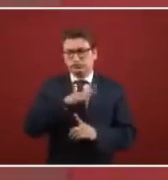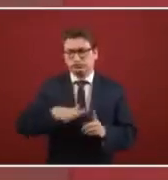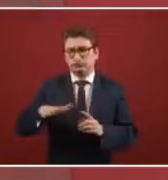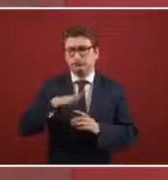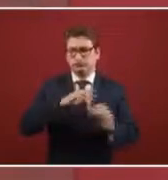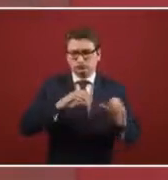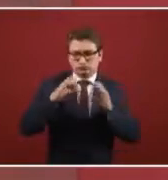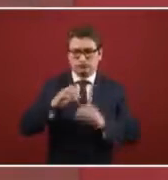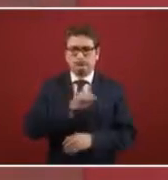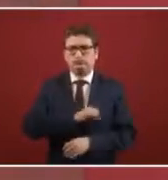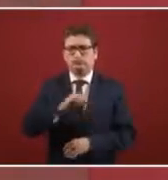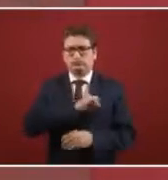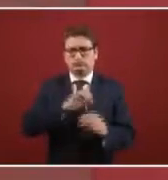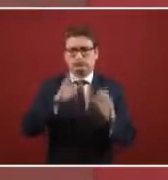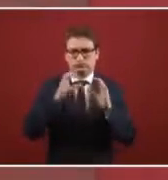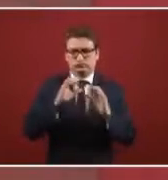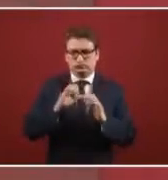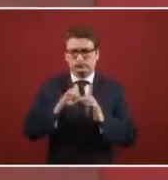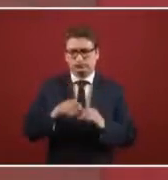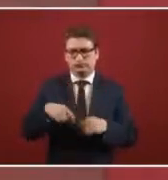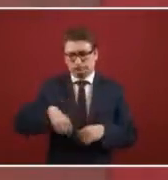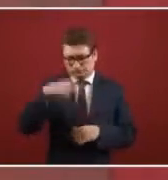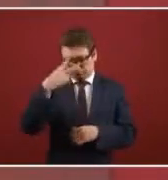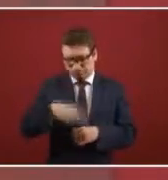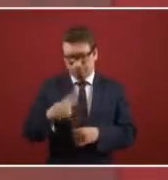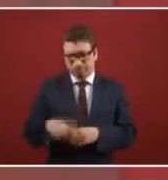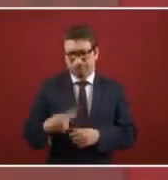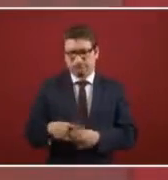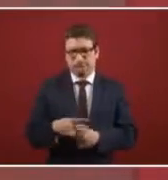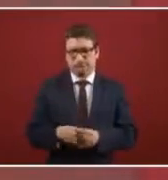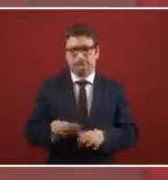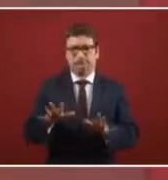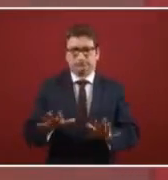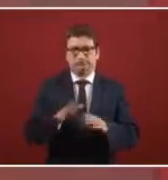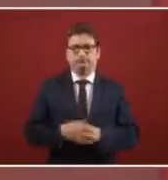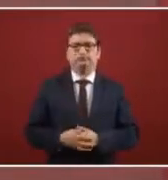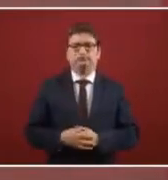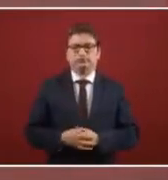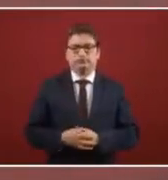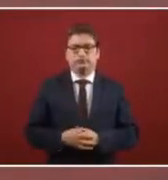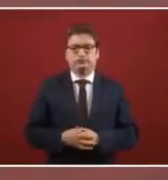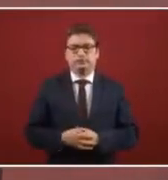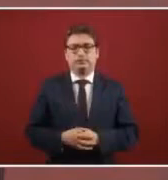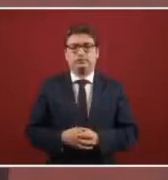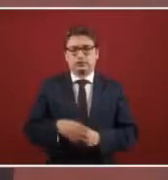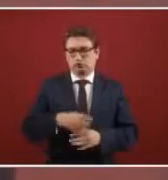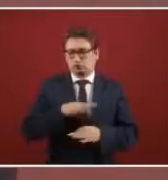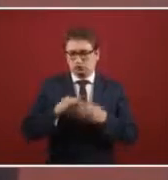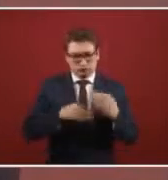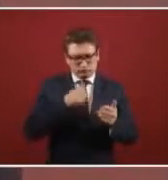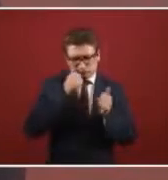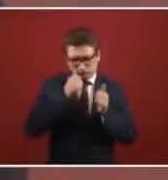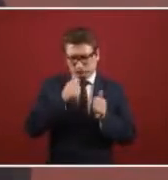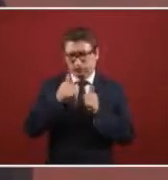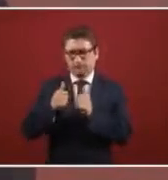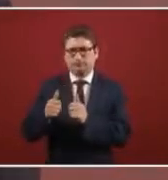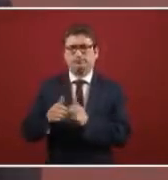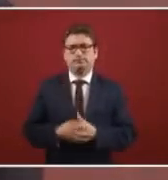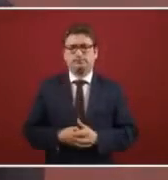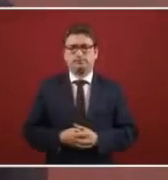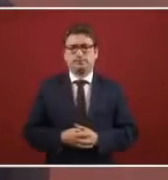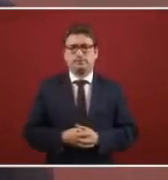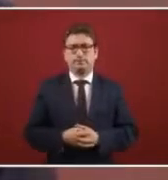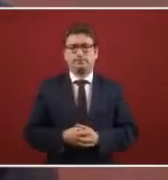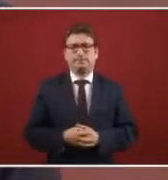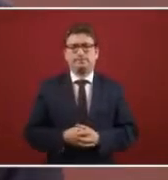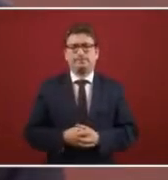care of environment de los and health mexicanos. Entonces, of a ver, Mexicans. vamos a atender todo, And we're going to attend to all of